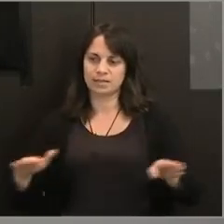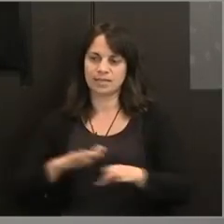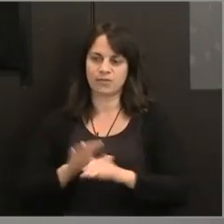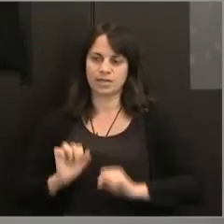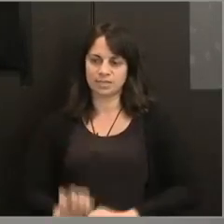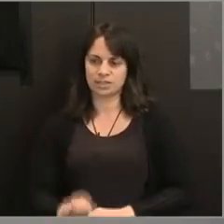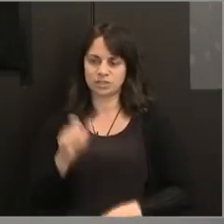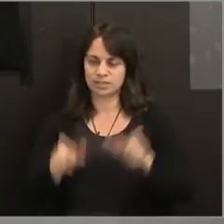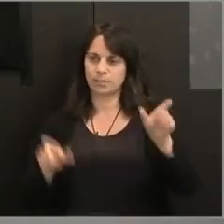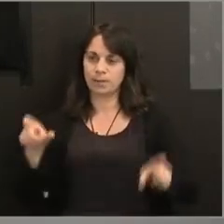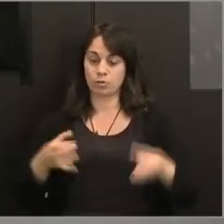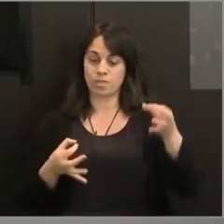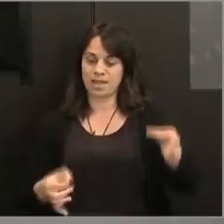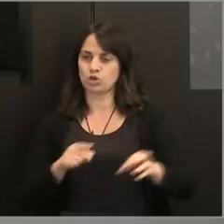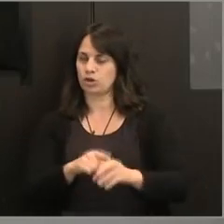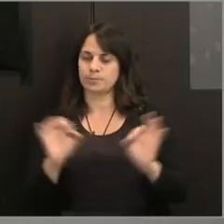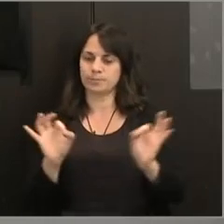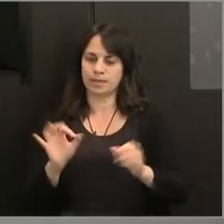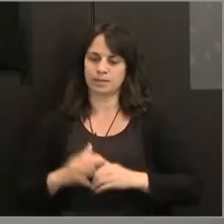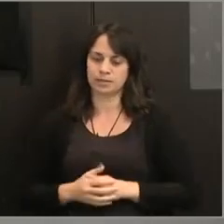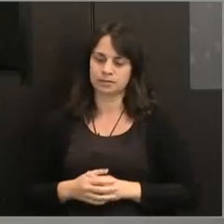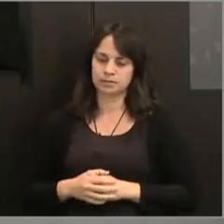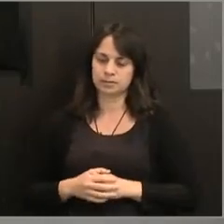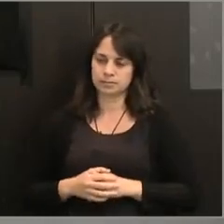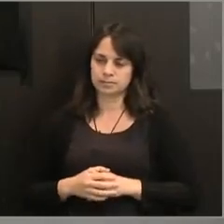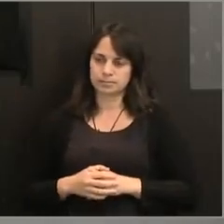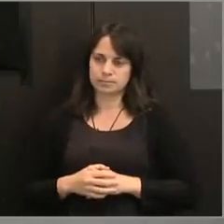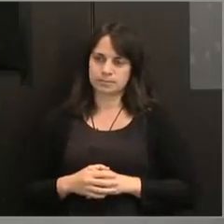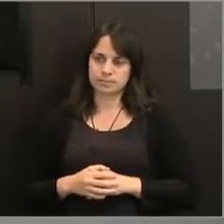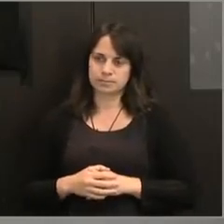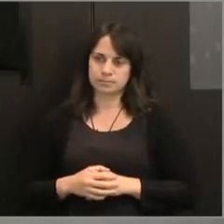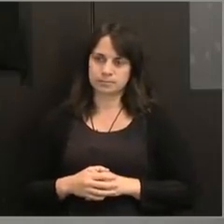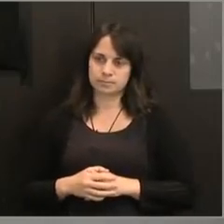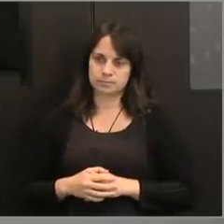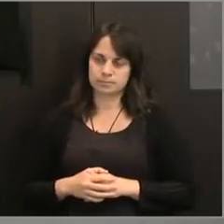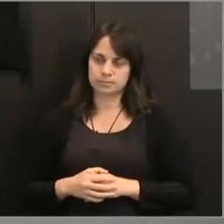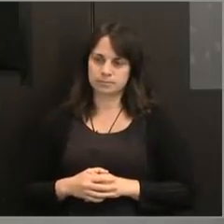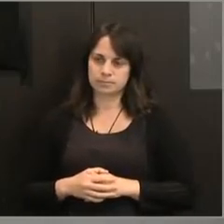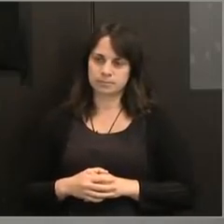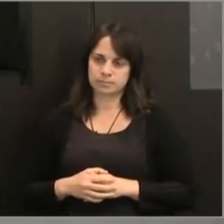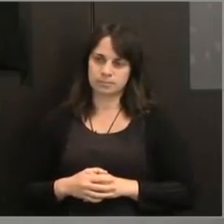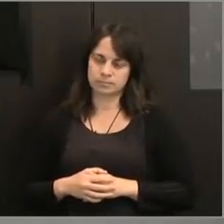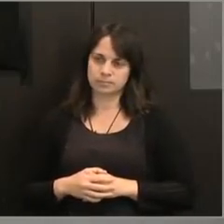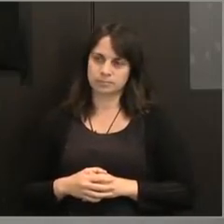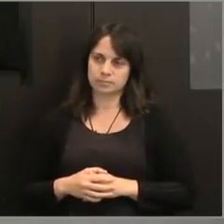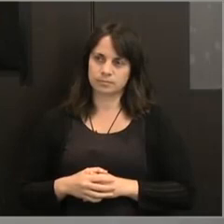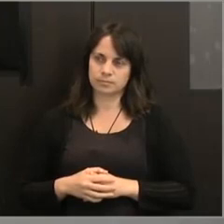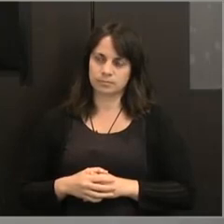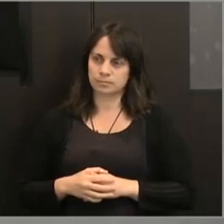peoples. There were discrete conventions being developed, the